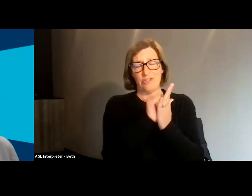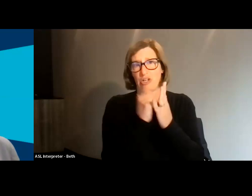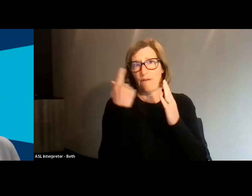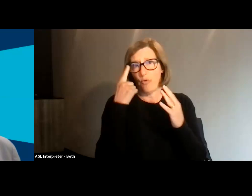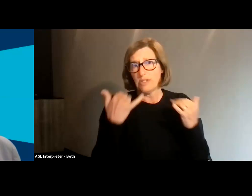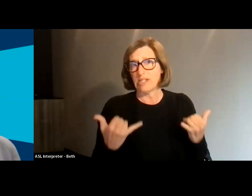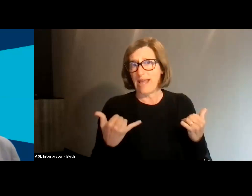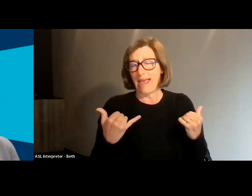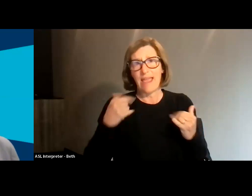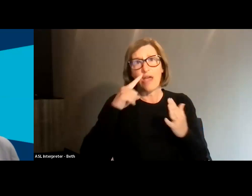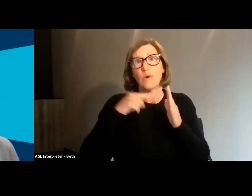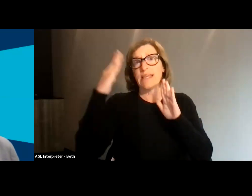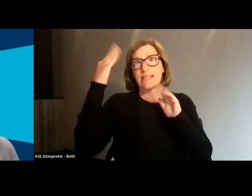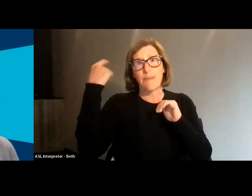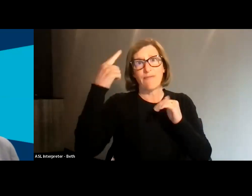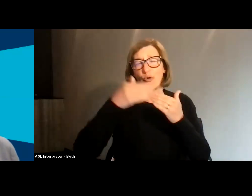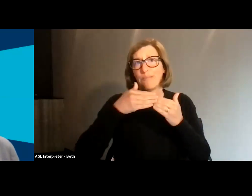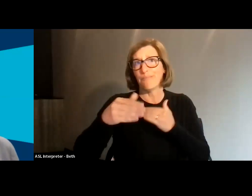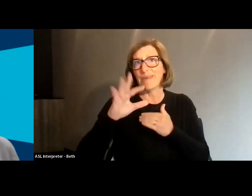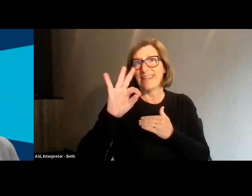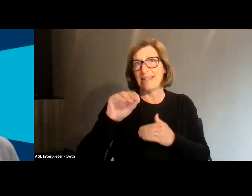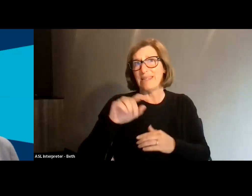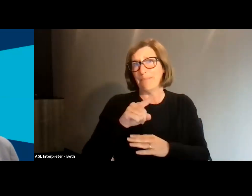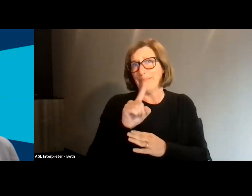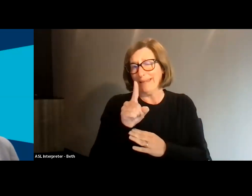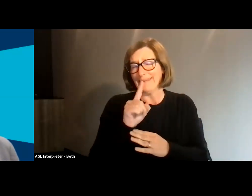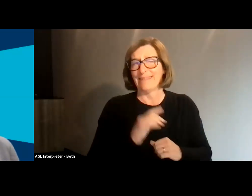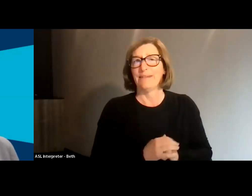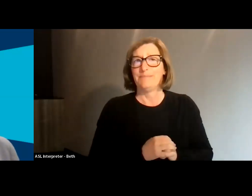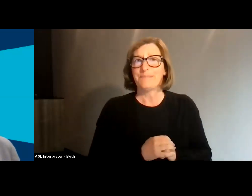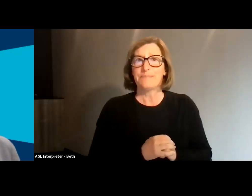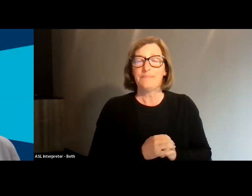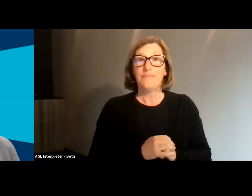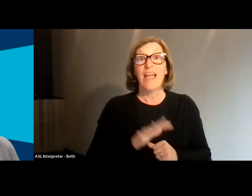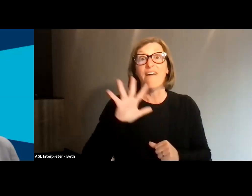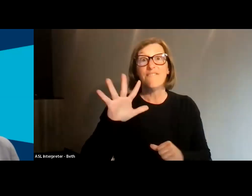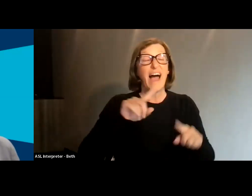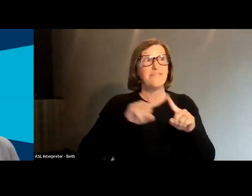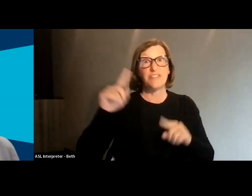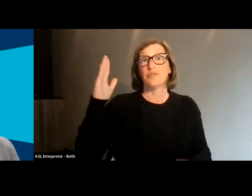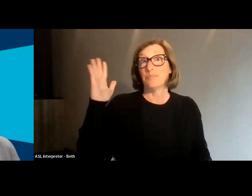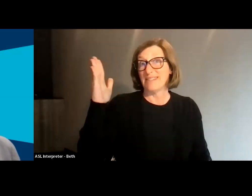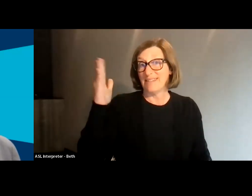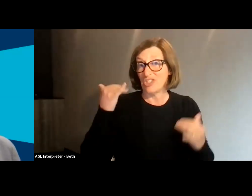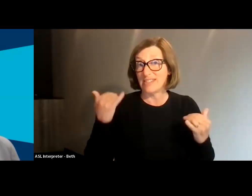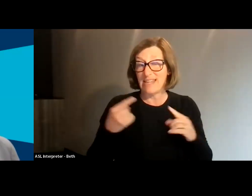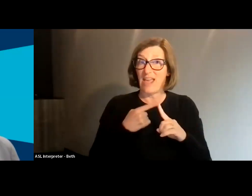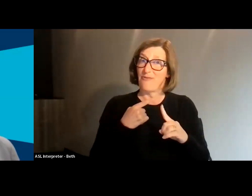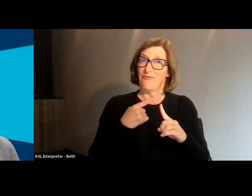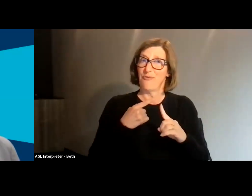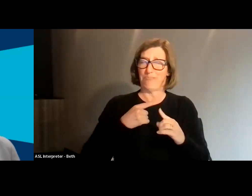and what to expect over the next 90 minutes. We're going to hear 5 presentations from our